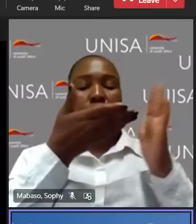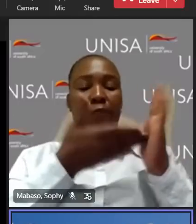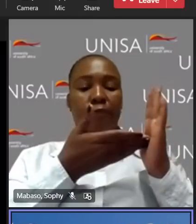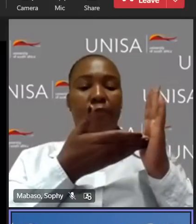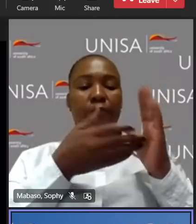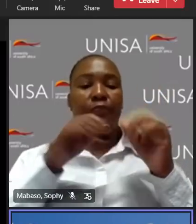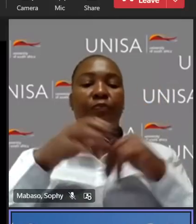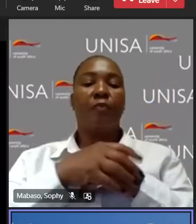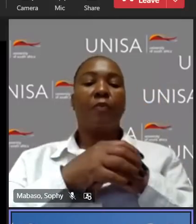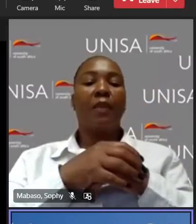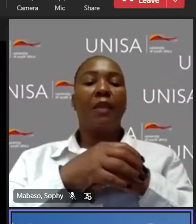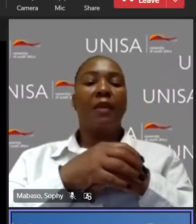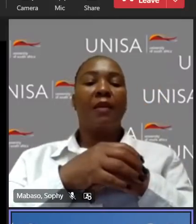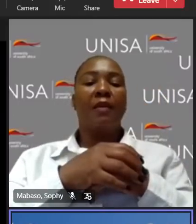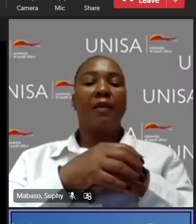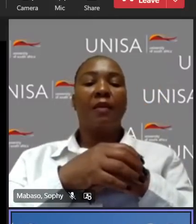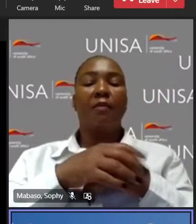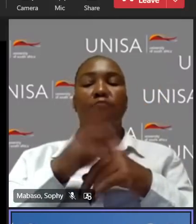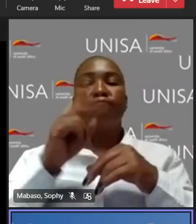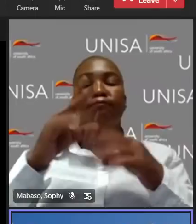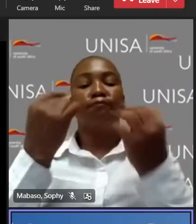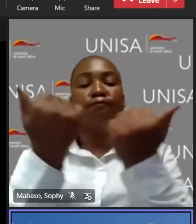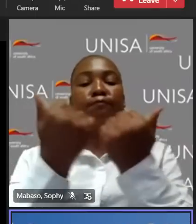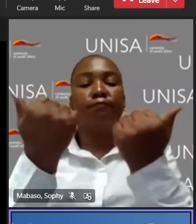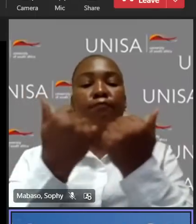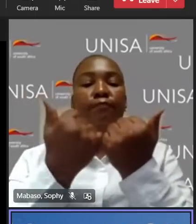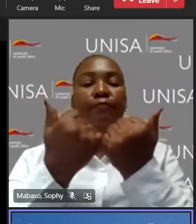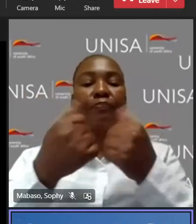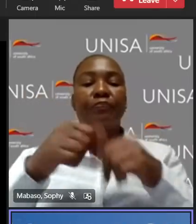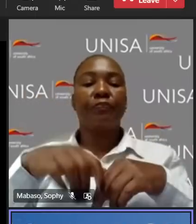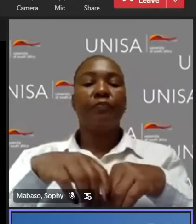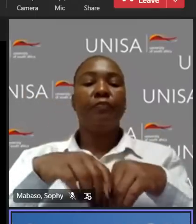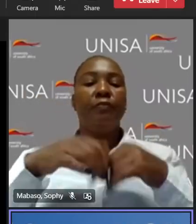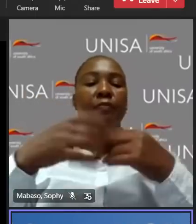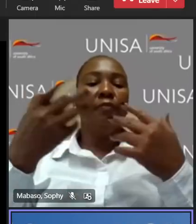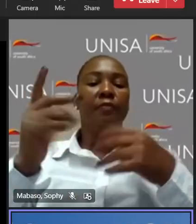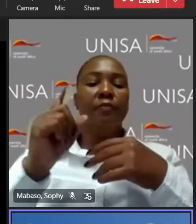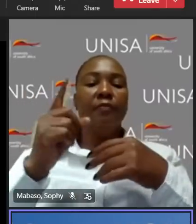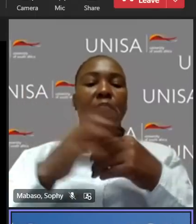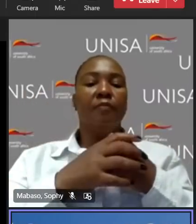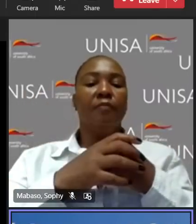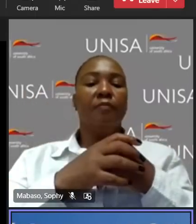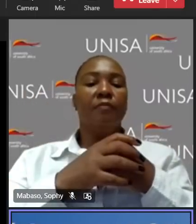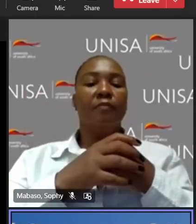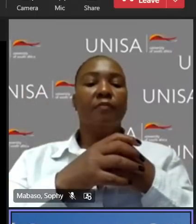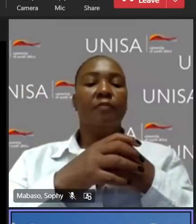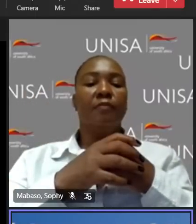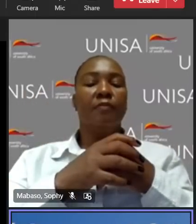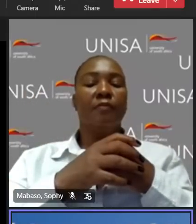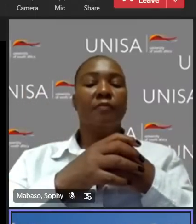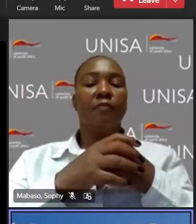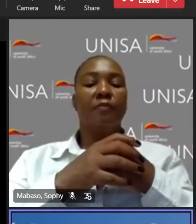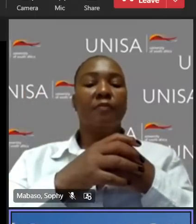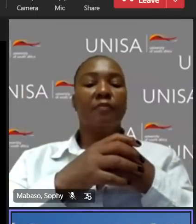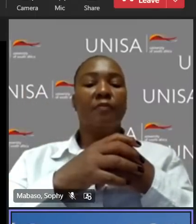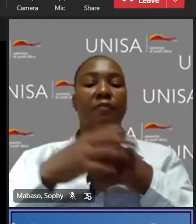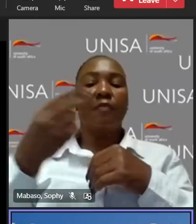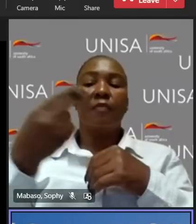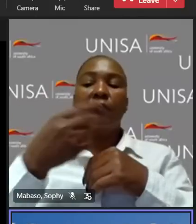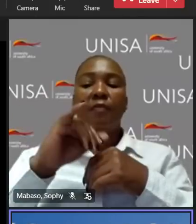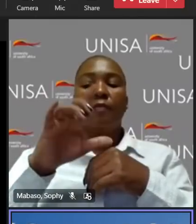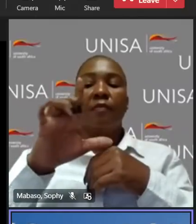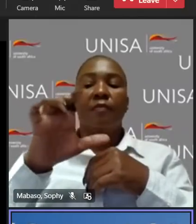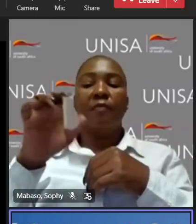We also have another bursary that we administer with our partners, Hilensberg